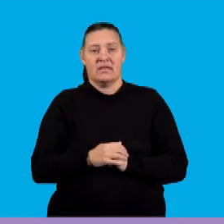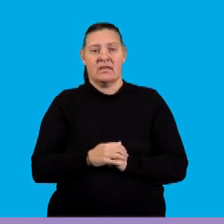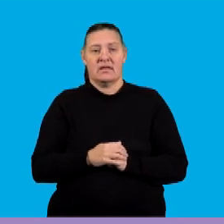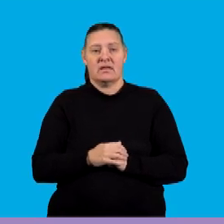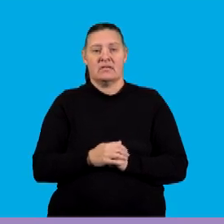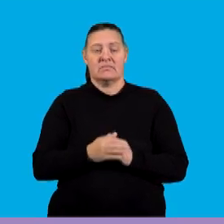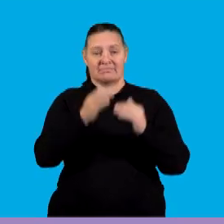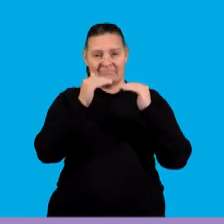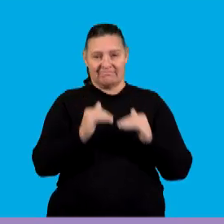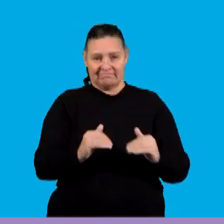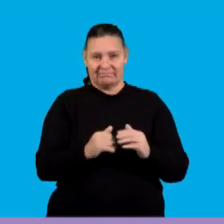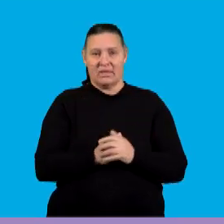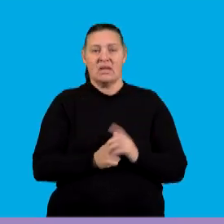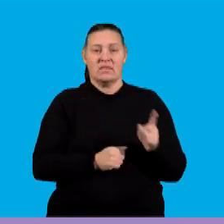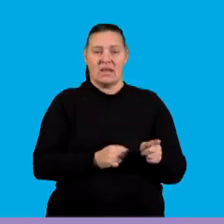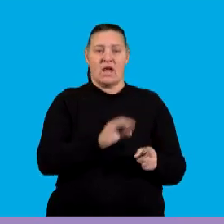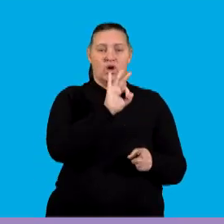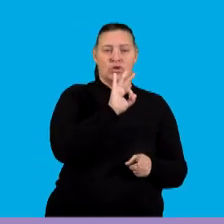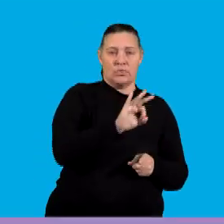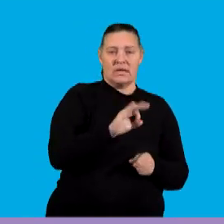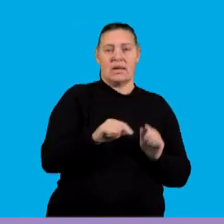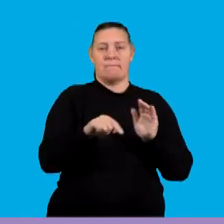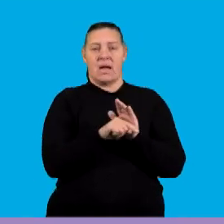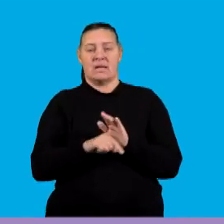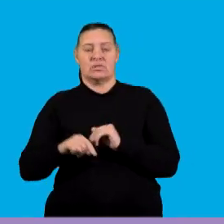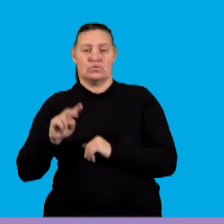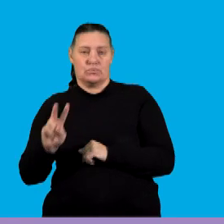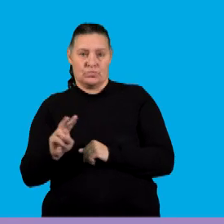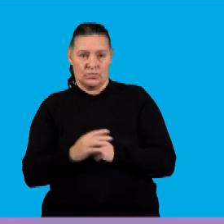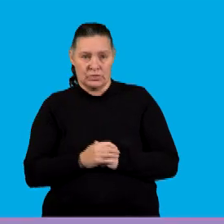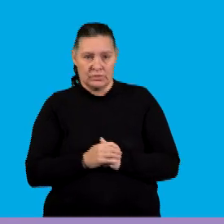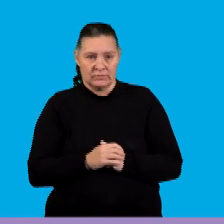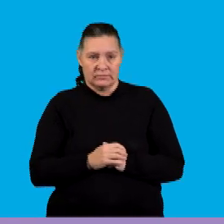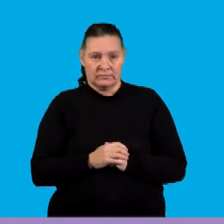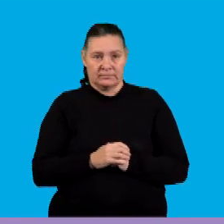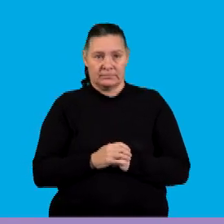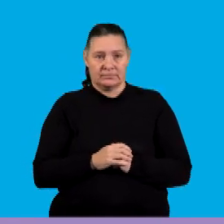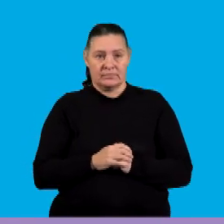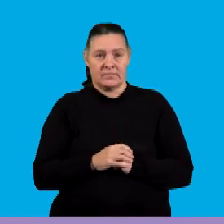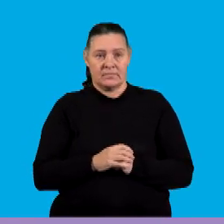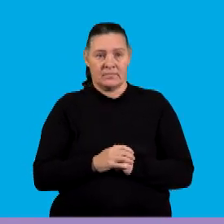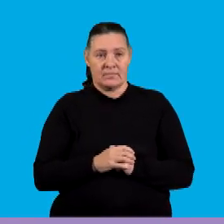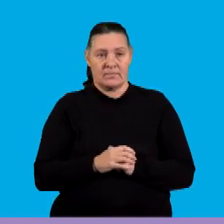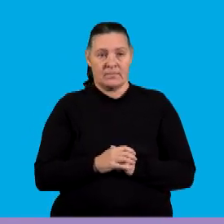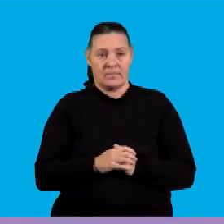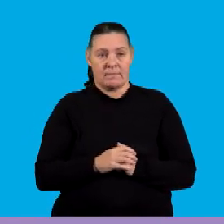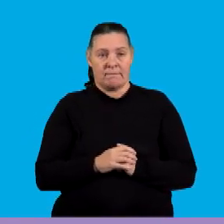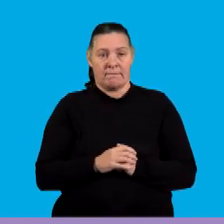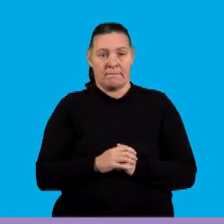Then, because we started with a for the first one, for the vertical change, we need to start with a again. So we are going to say